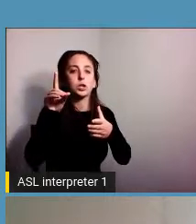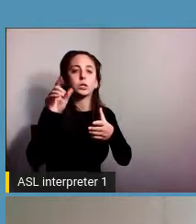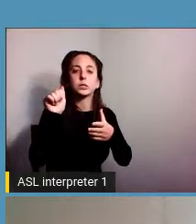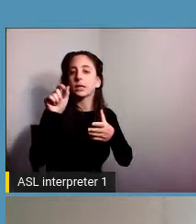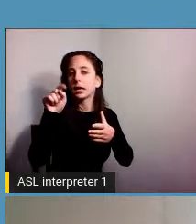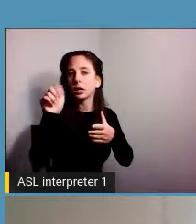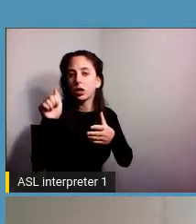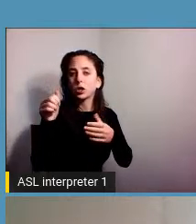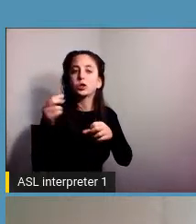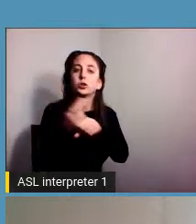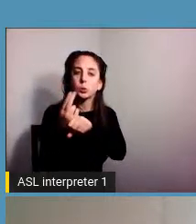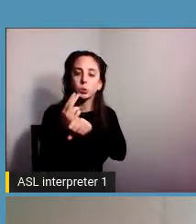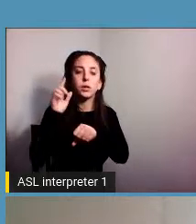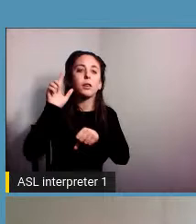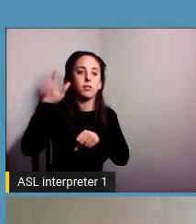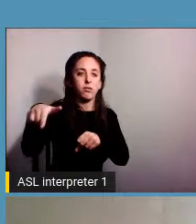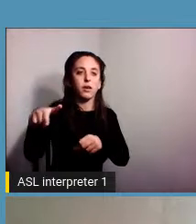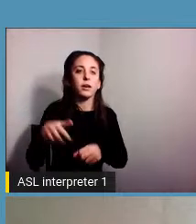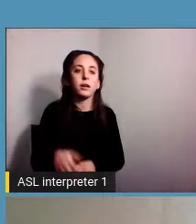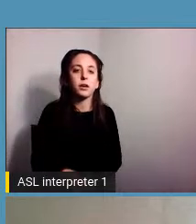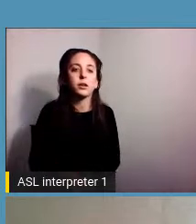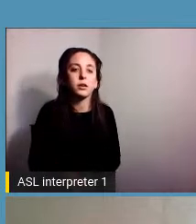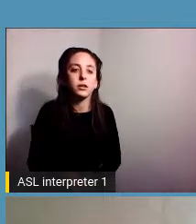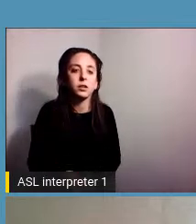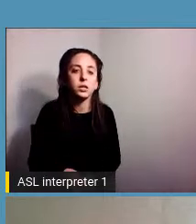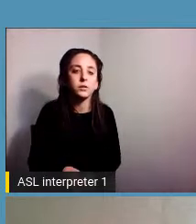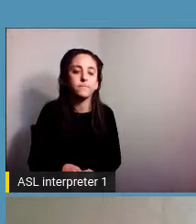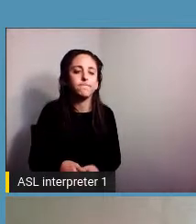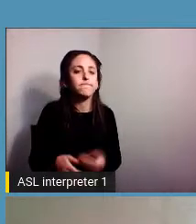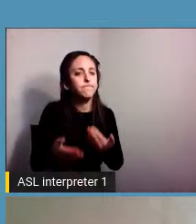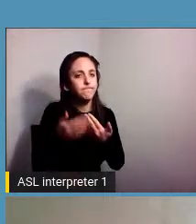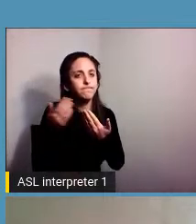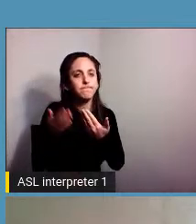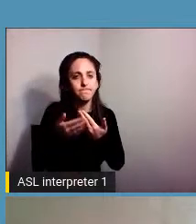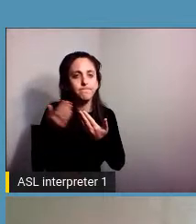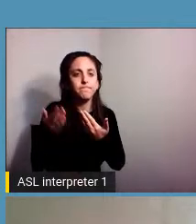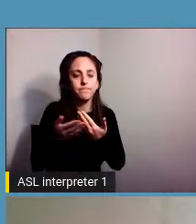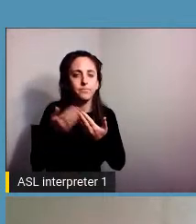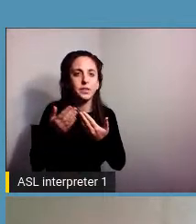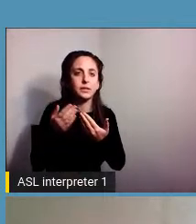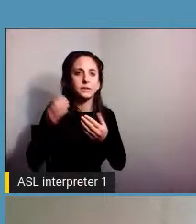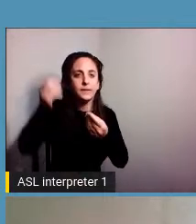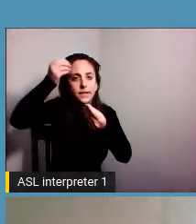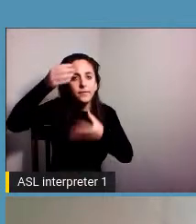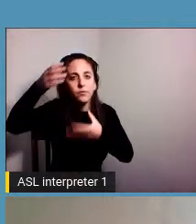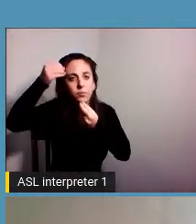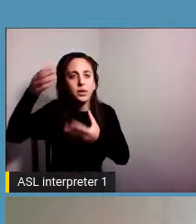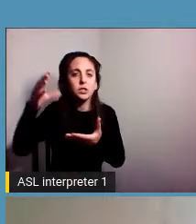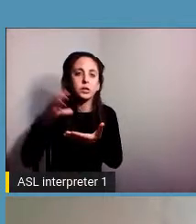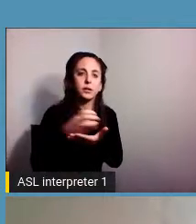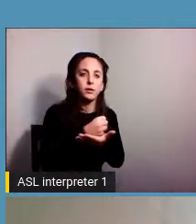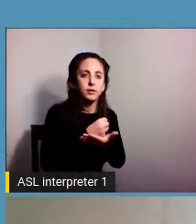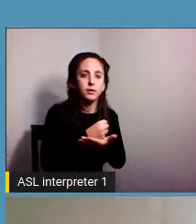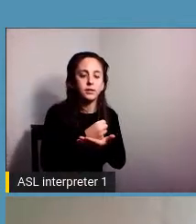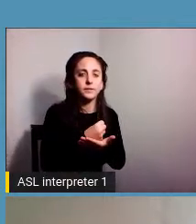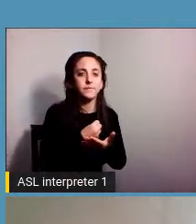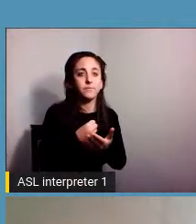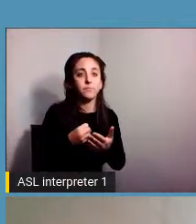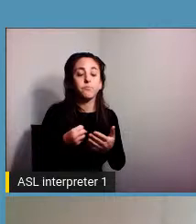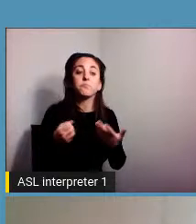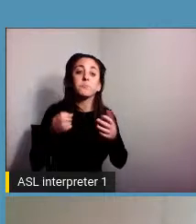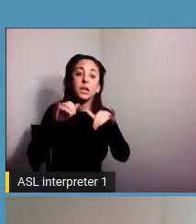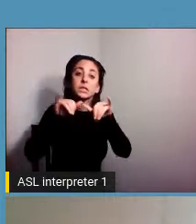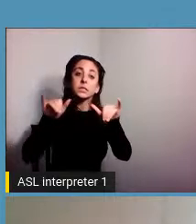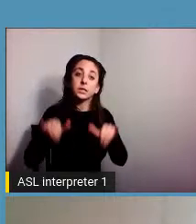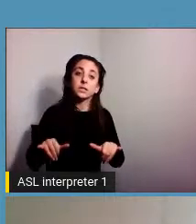your usual practices. And it makes it very, very easy to collect information as you go. It's a flexible system,